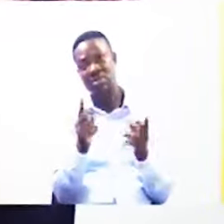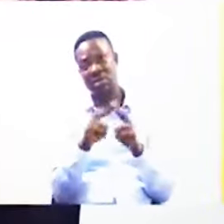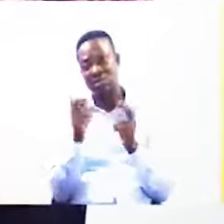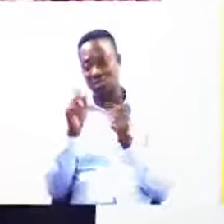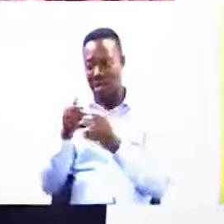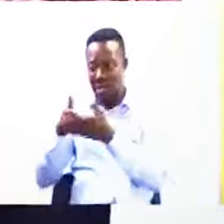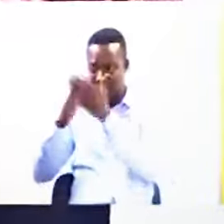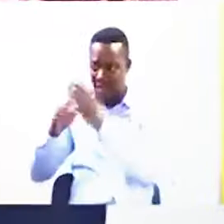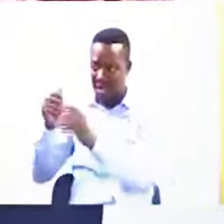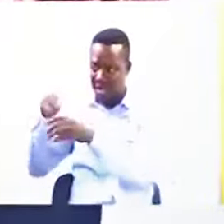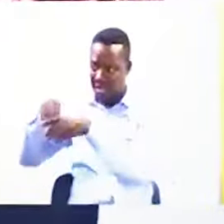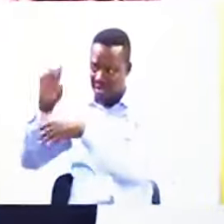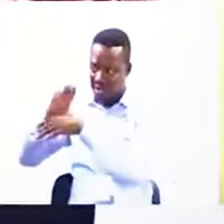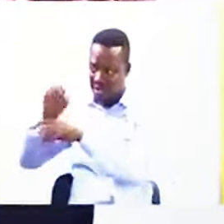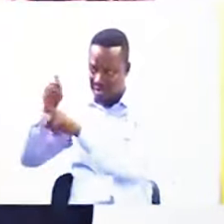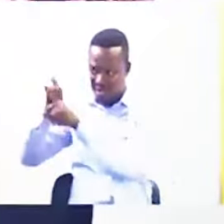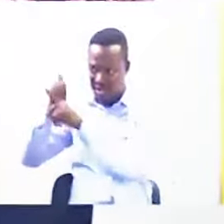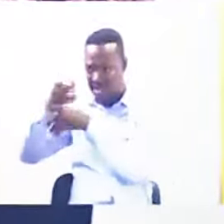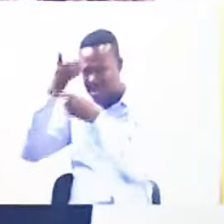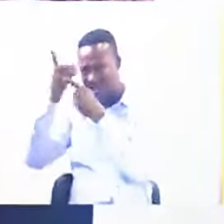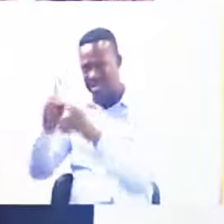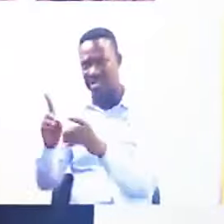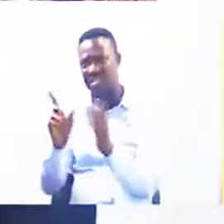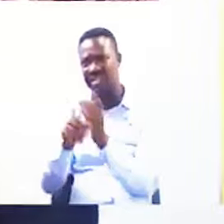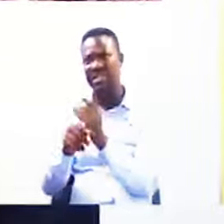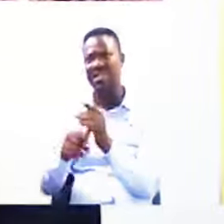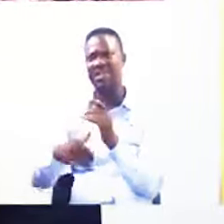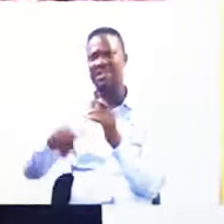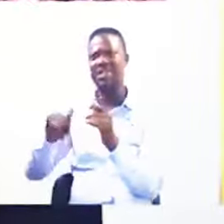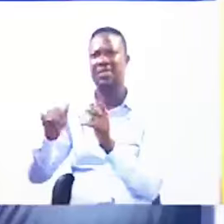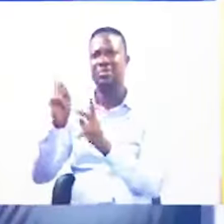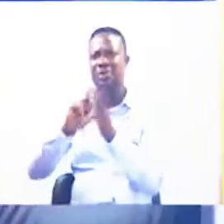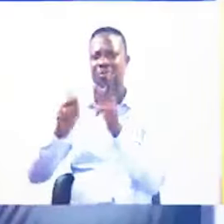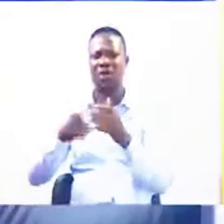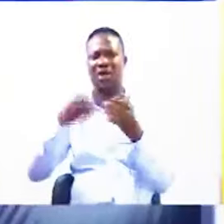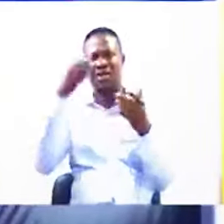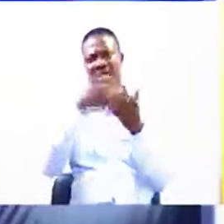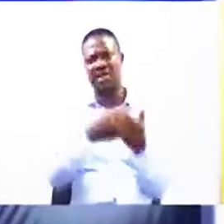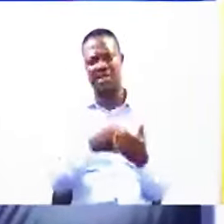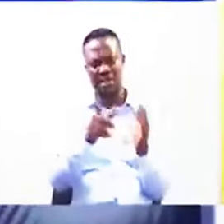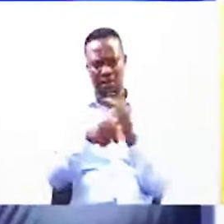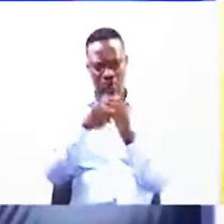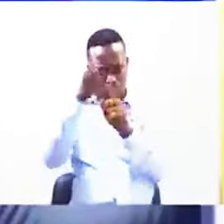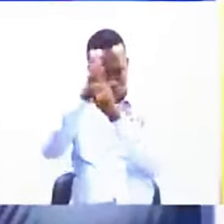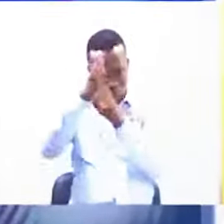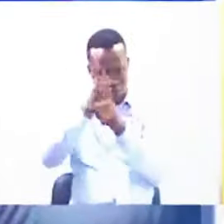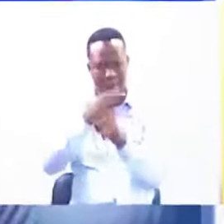church are taking a decision, people like that will still rise. And you being a